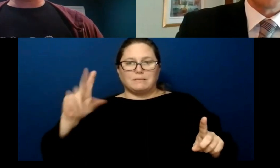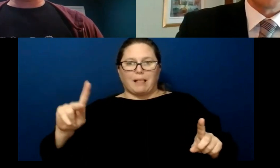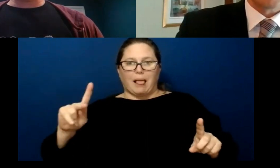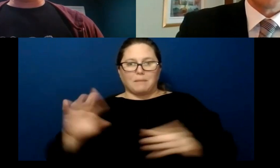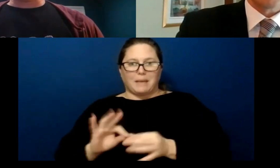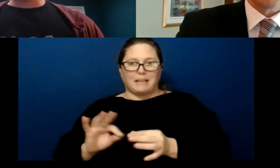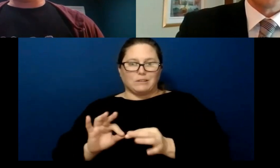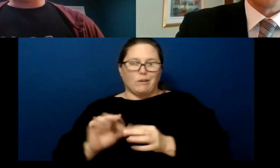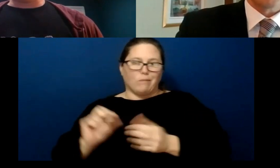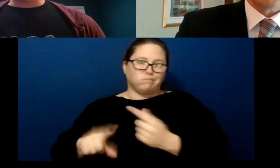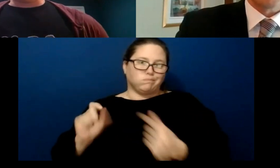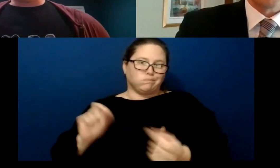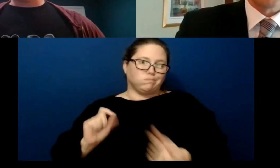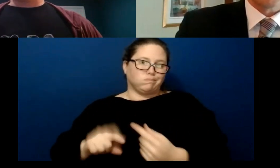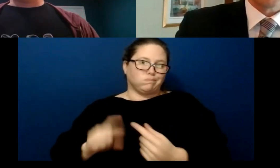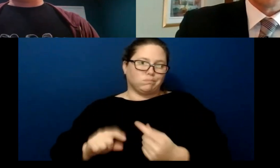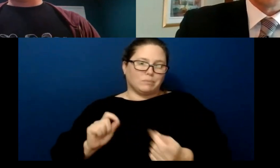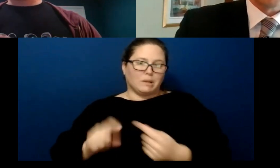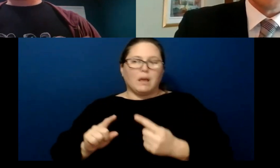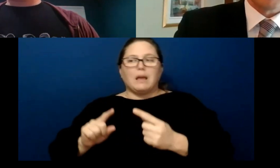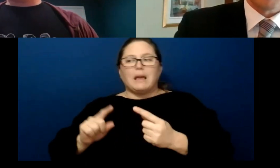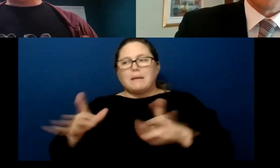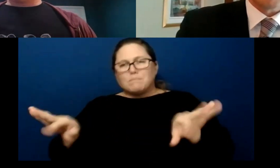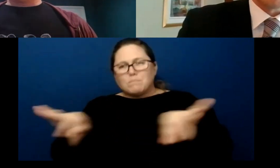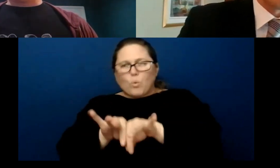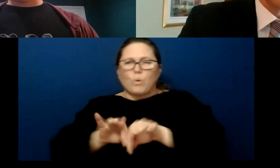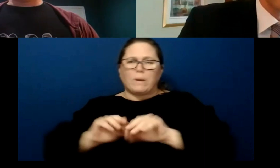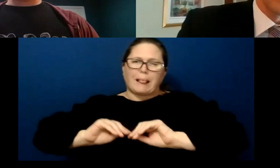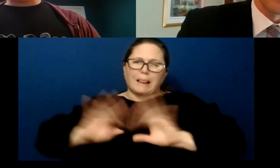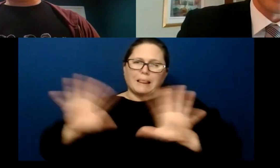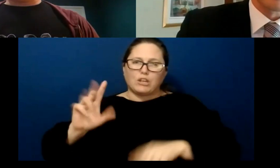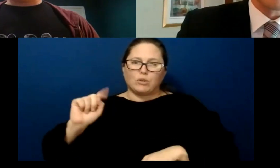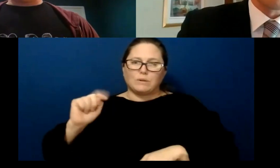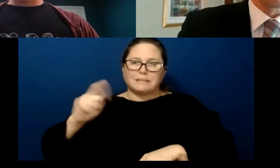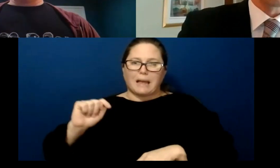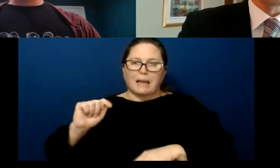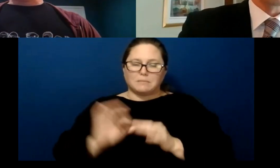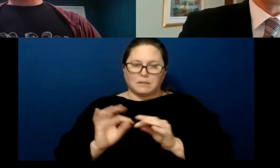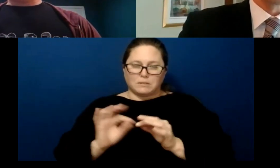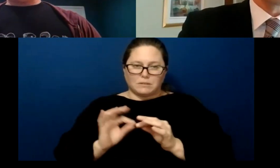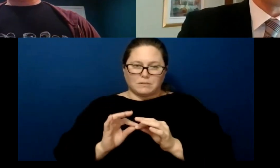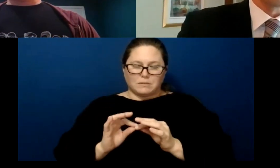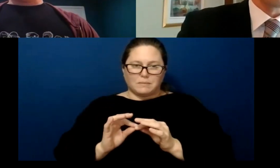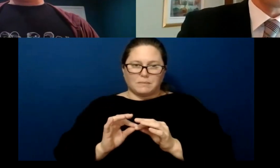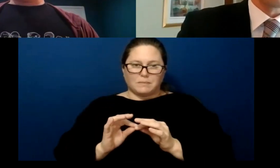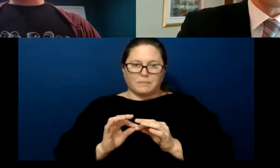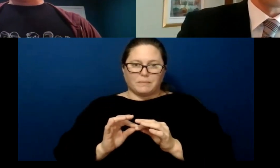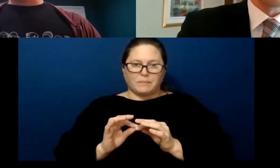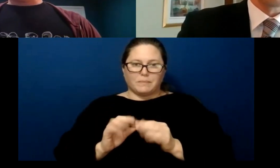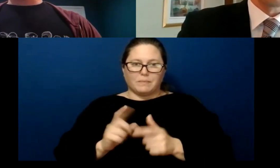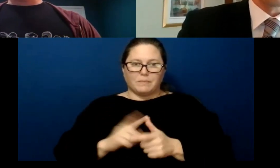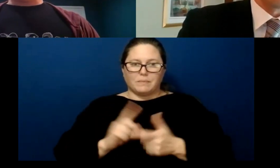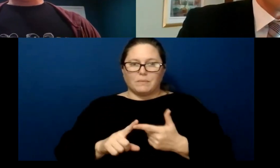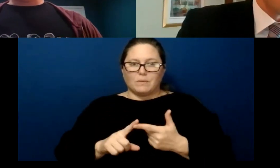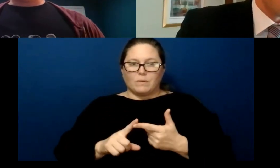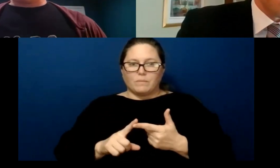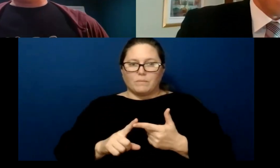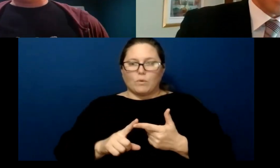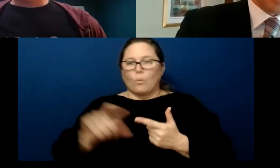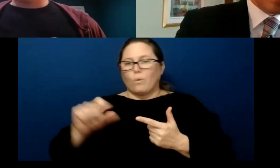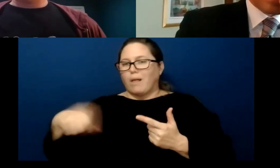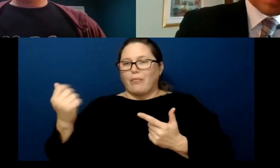communicate effectively and clearly in some sort of text form where I'm texting with somebody on Slack or with another instant